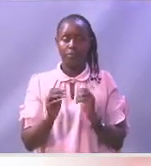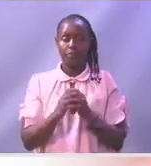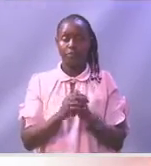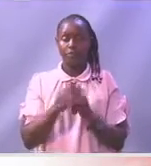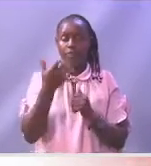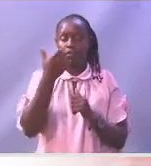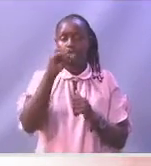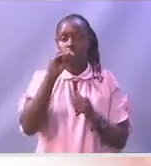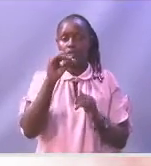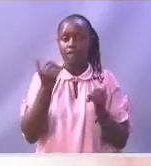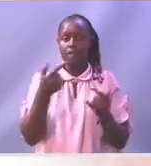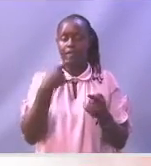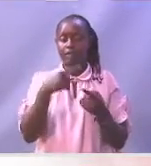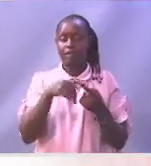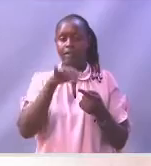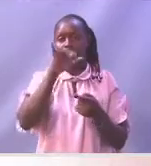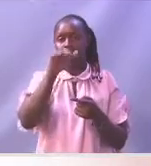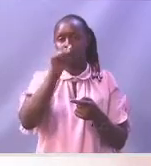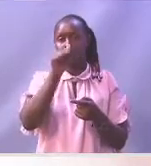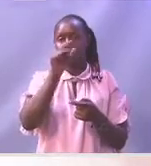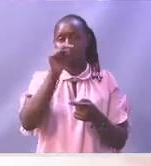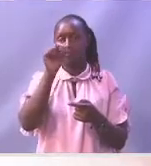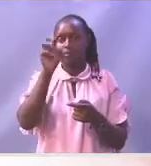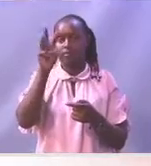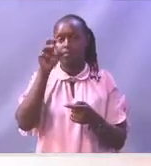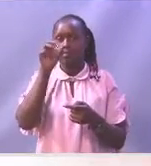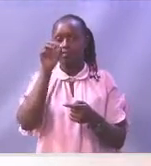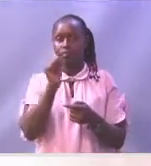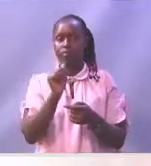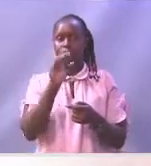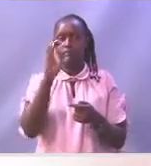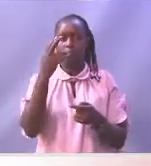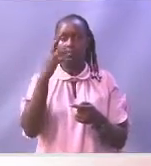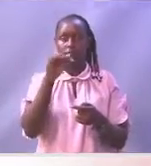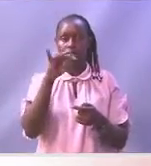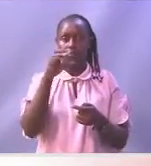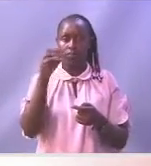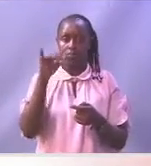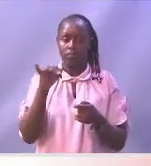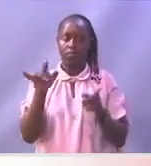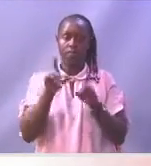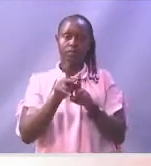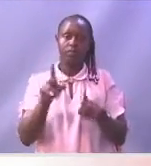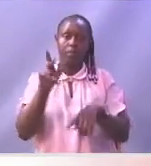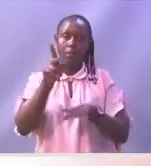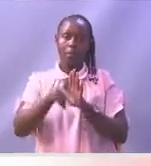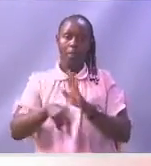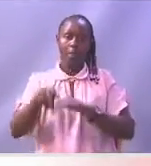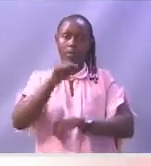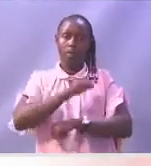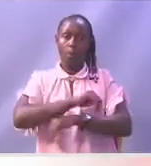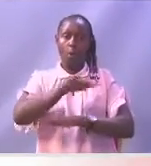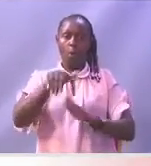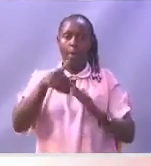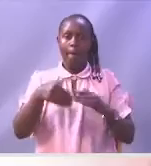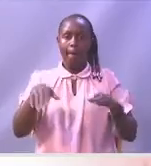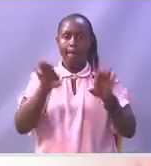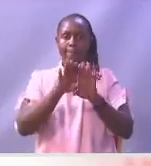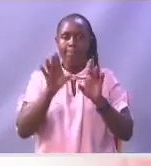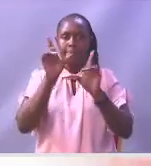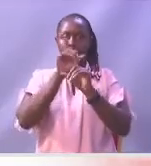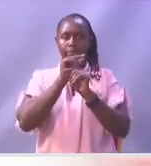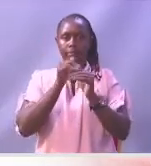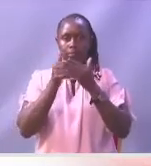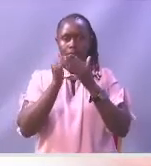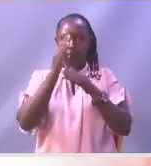So far, Yatwa, Chemoi, Kagir, Ngaratuko and Chepkisin primary schools in the area have closed down days